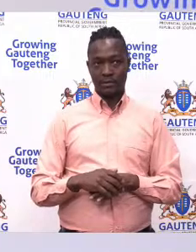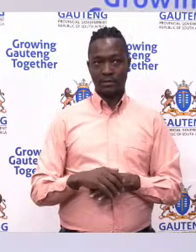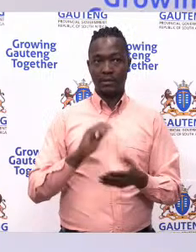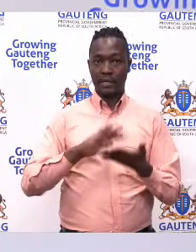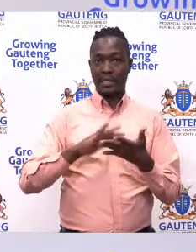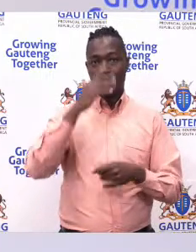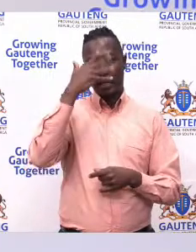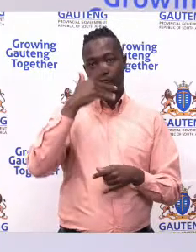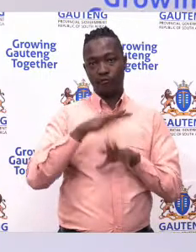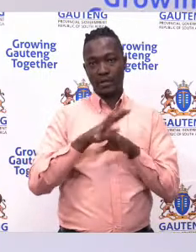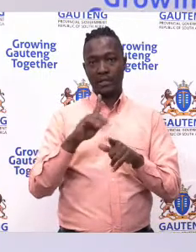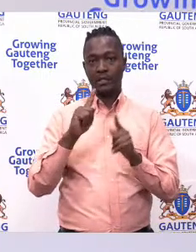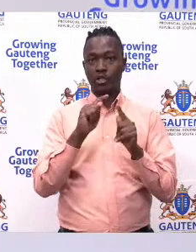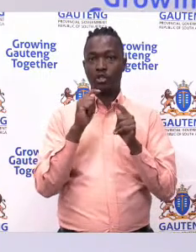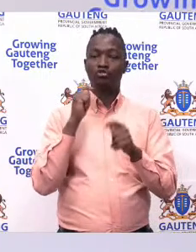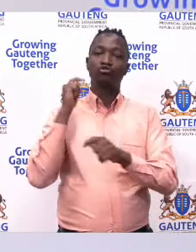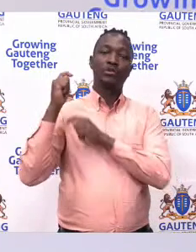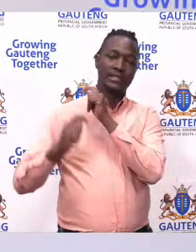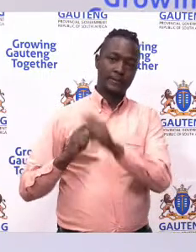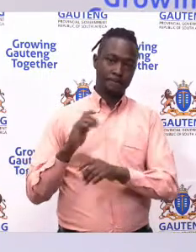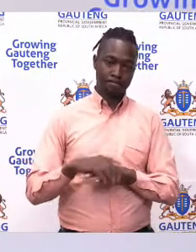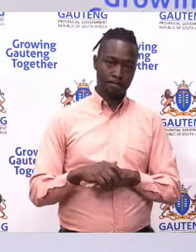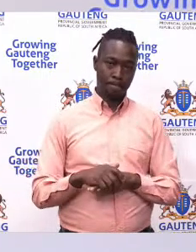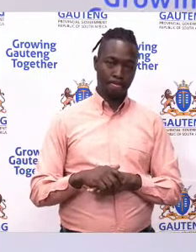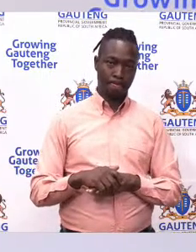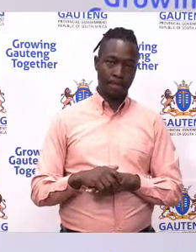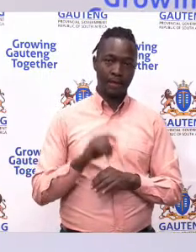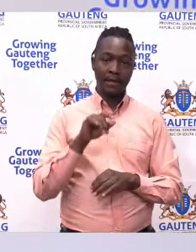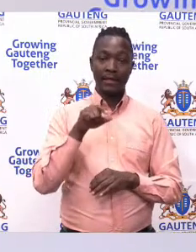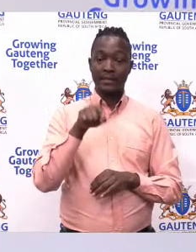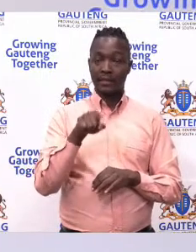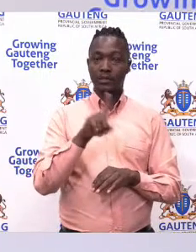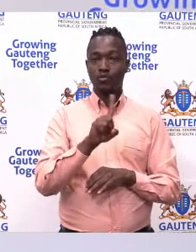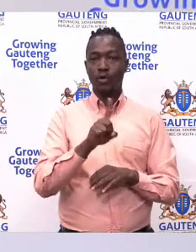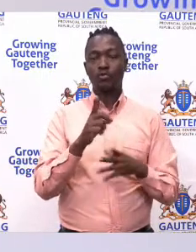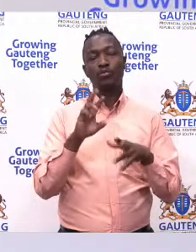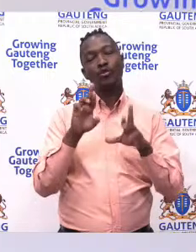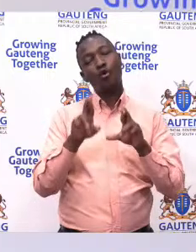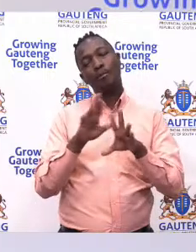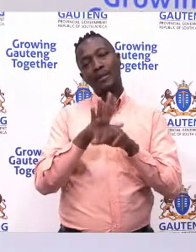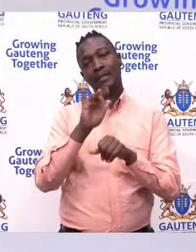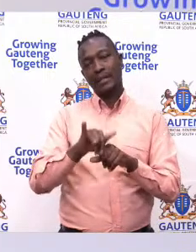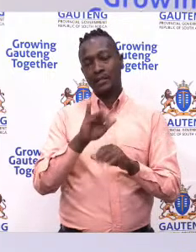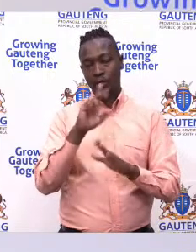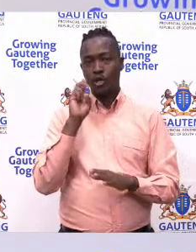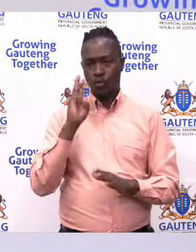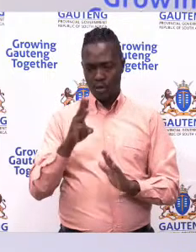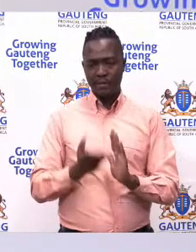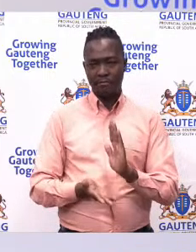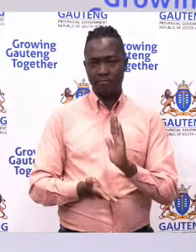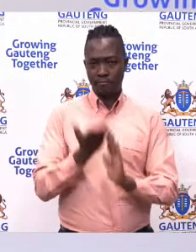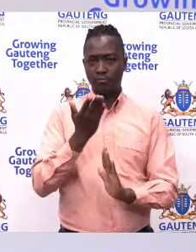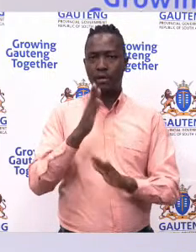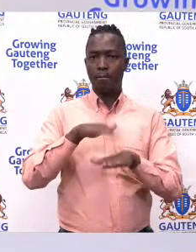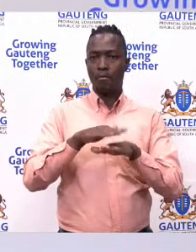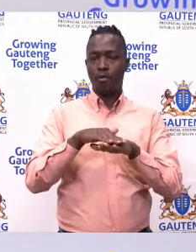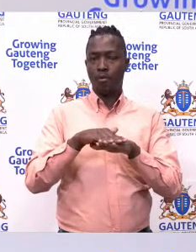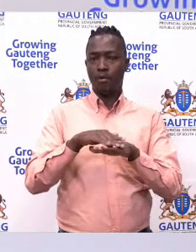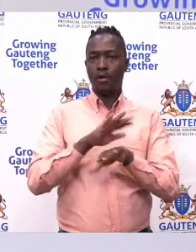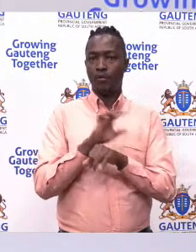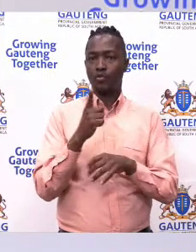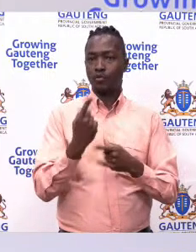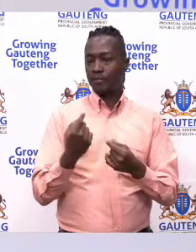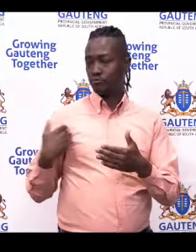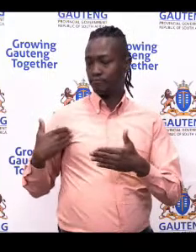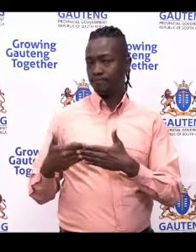African Traditions. And this is what we're hoping that it will be scaled up with all what we have been doing.